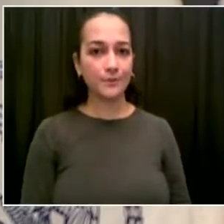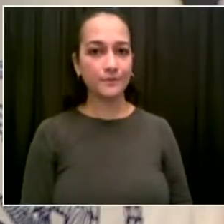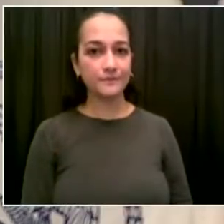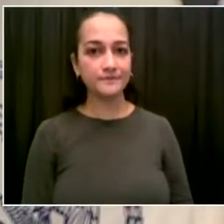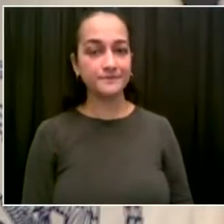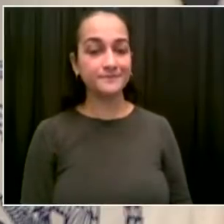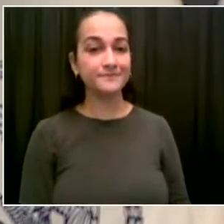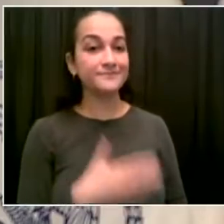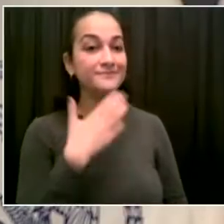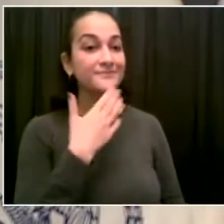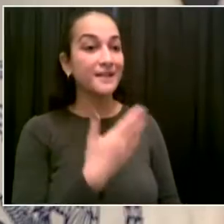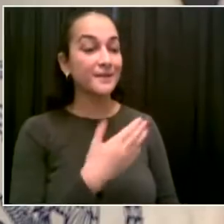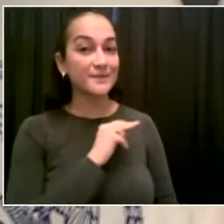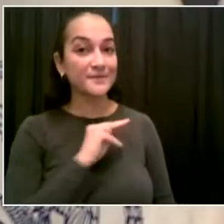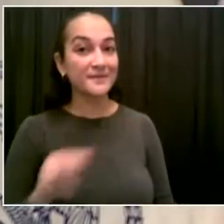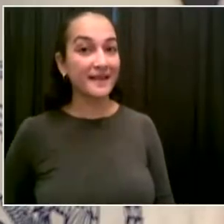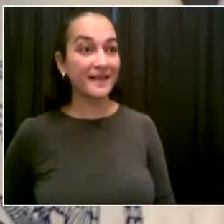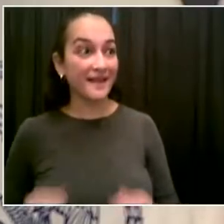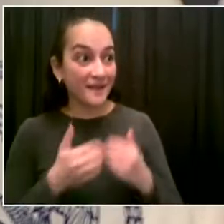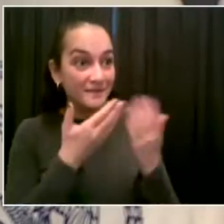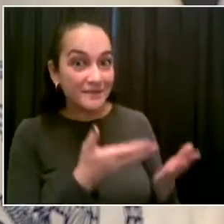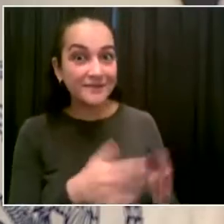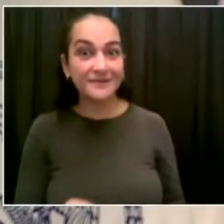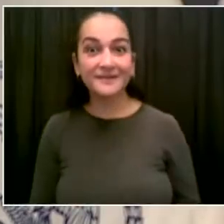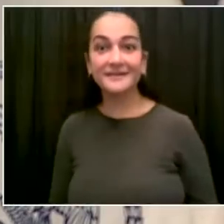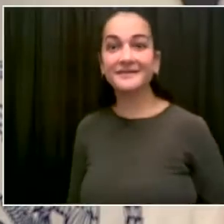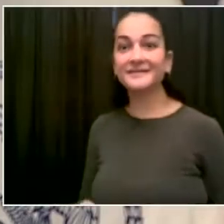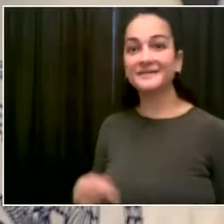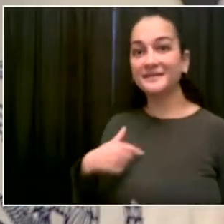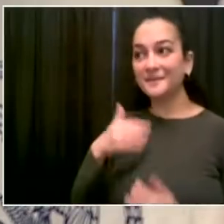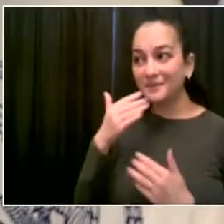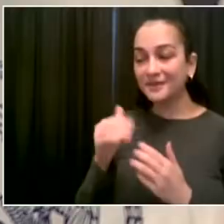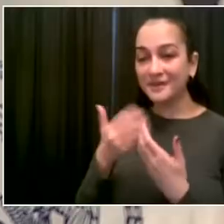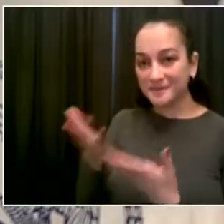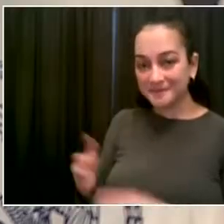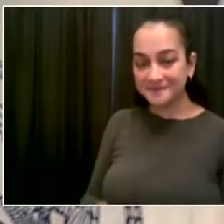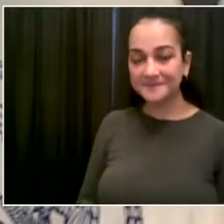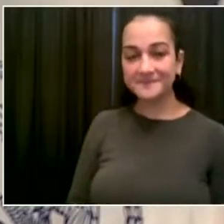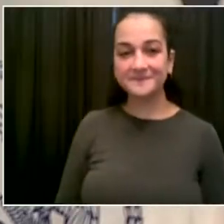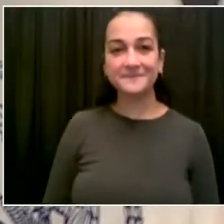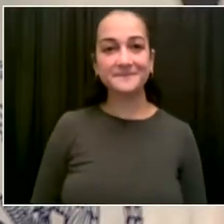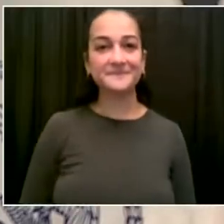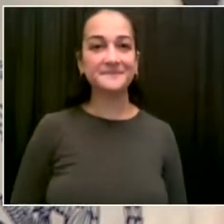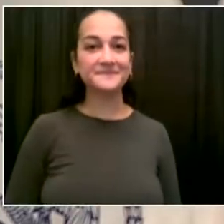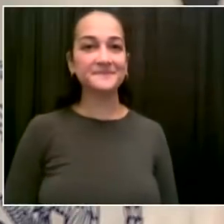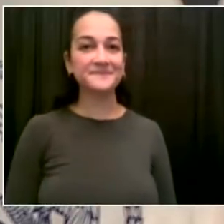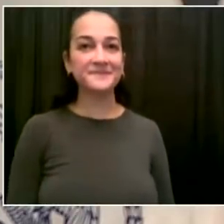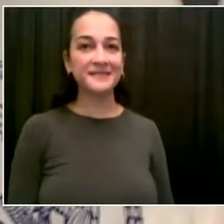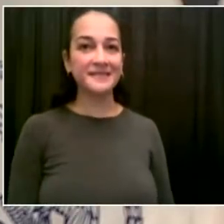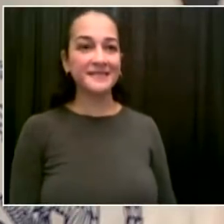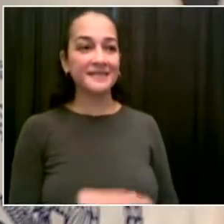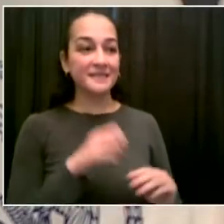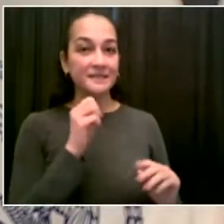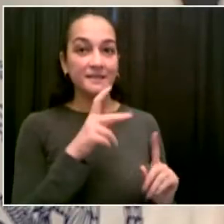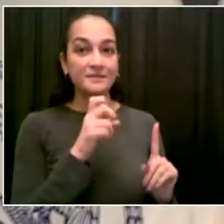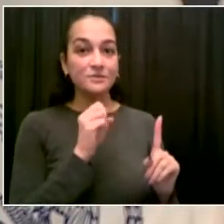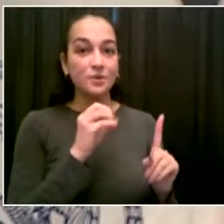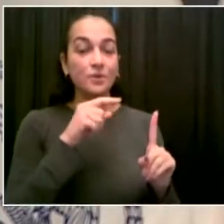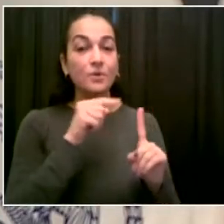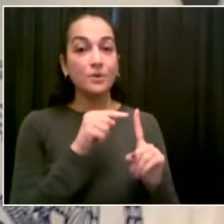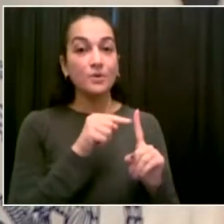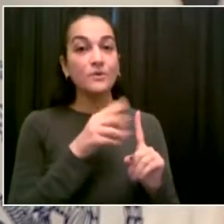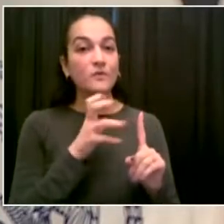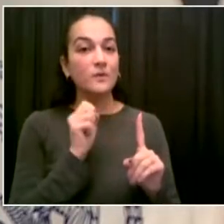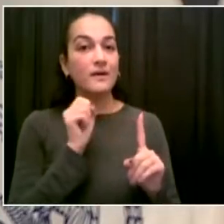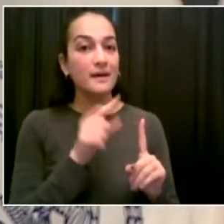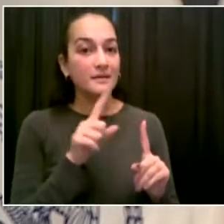wanted to get your feedback on the Department of Health letter that was sent to Dr. Choksi, I believe on October 1st.